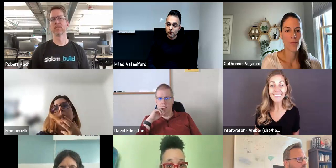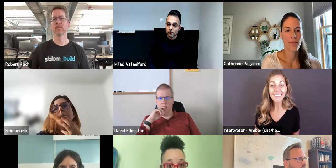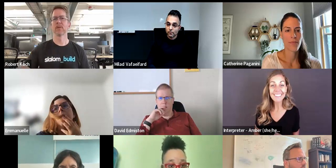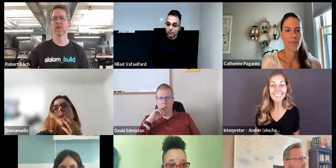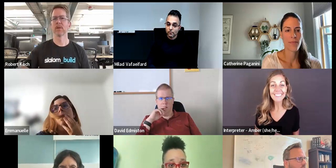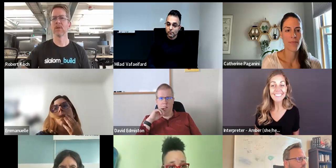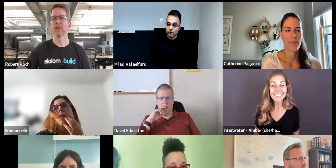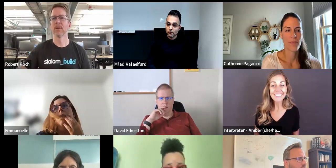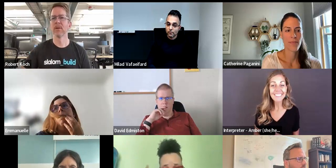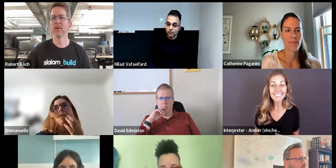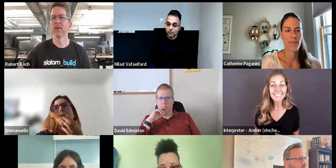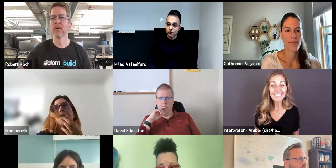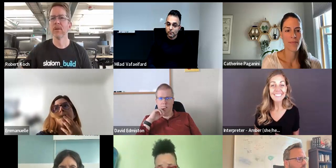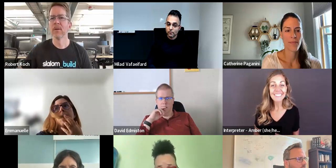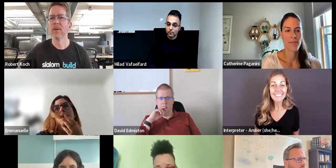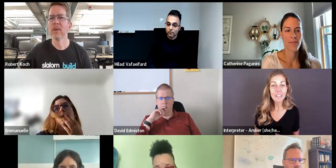participate?